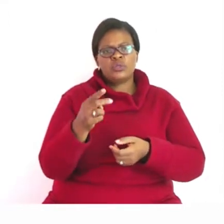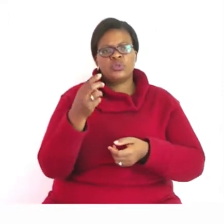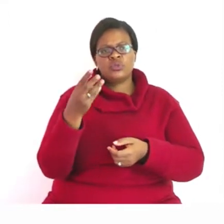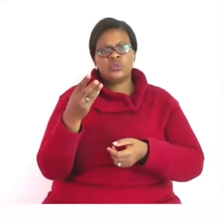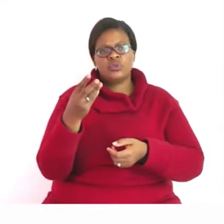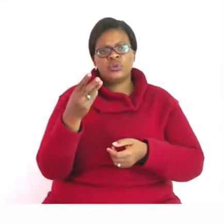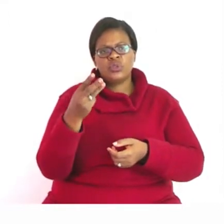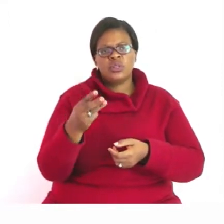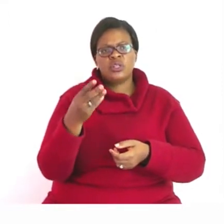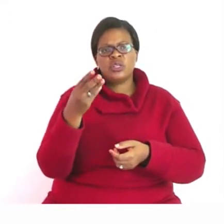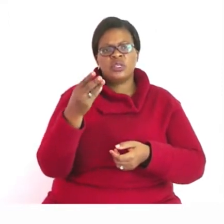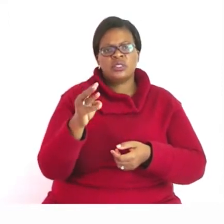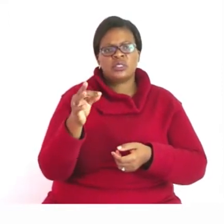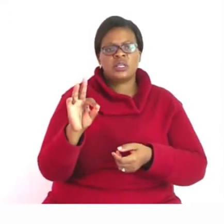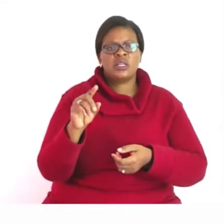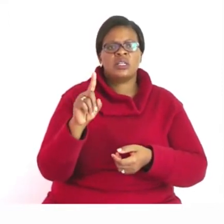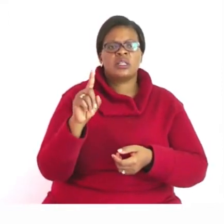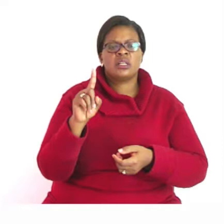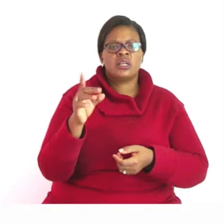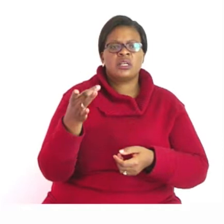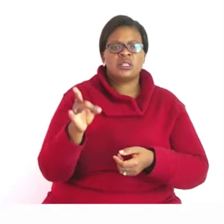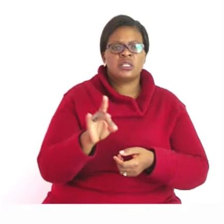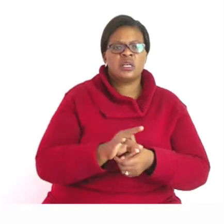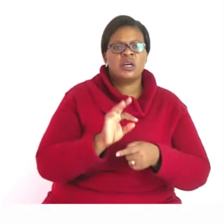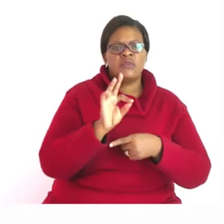6, 9, and 18. Factors of 20,